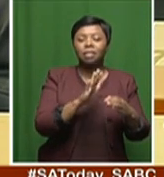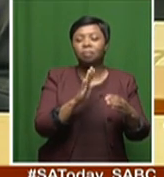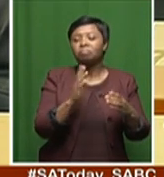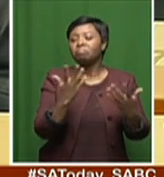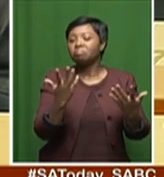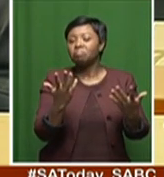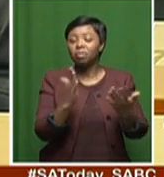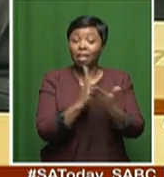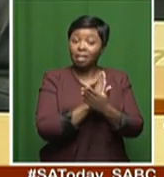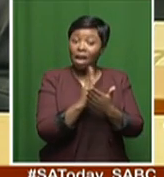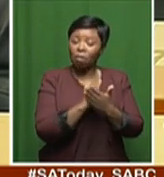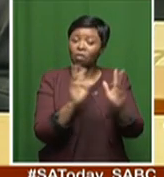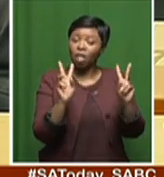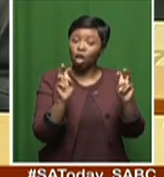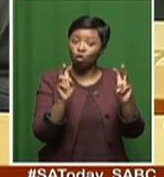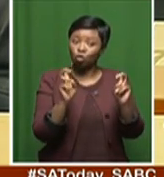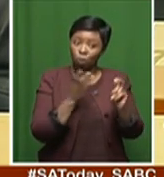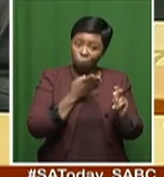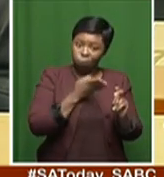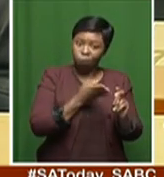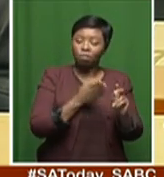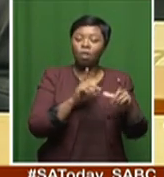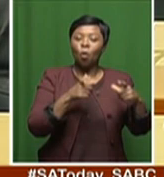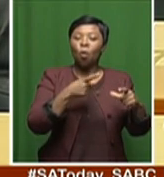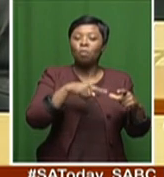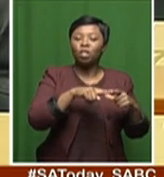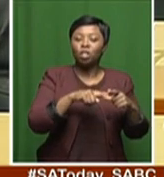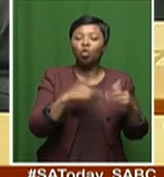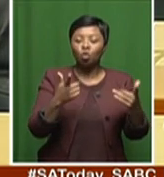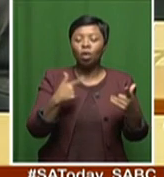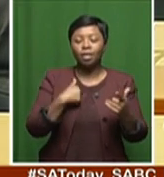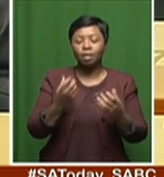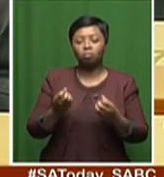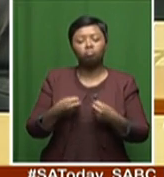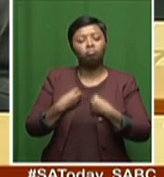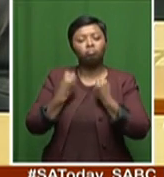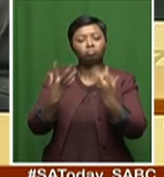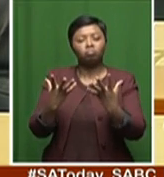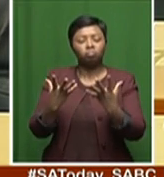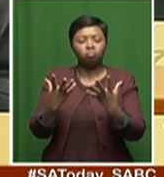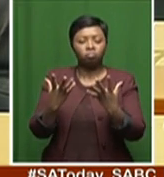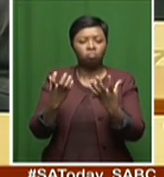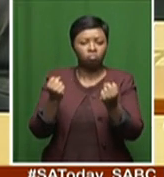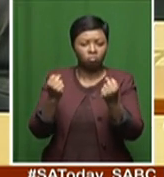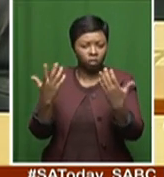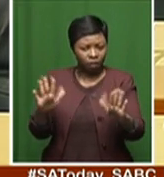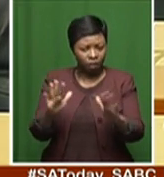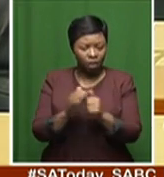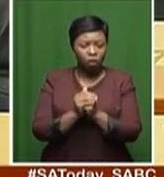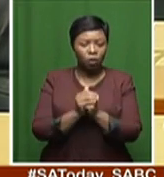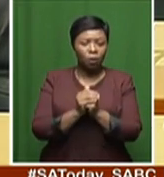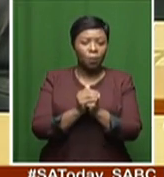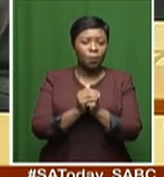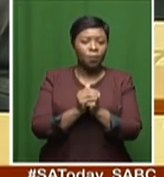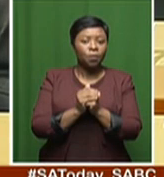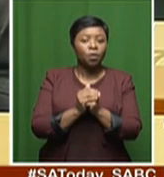Commission, and I think we've articulated that. So, as we examine all this, we should